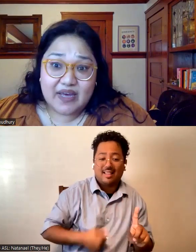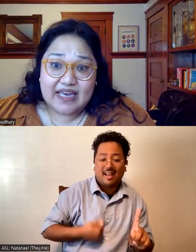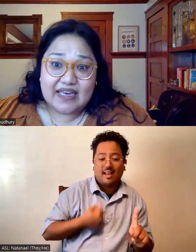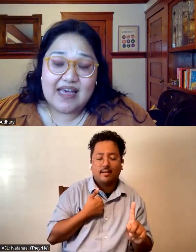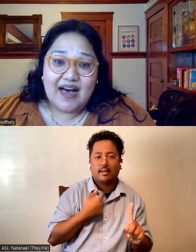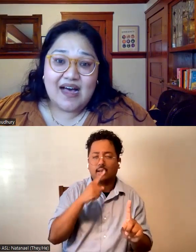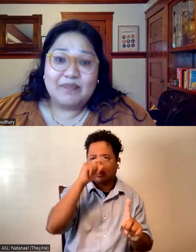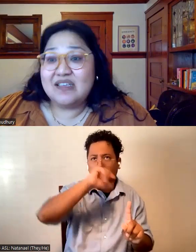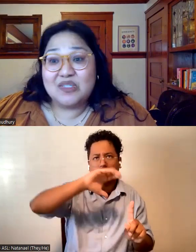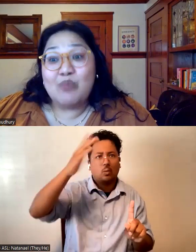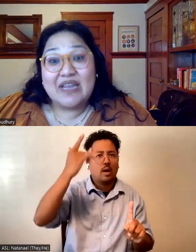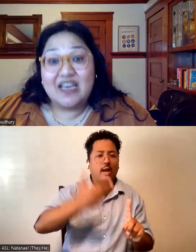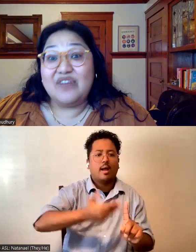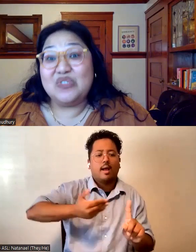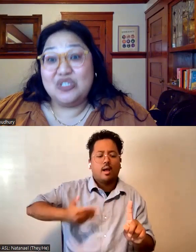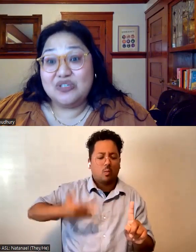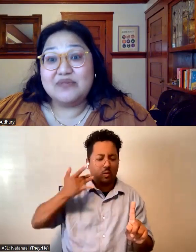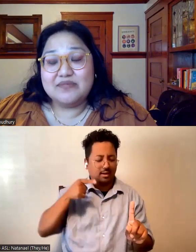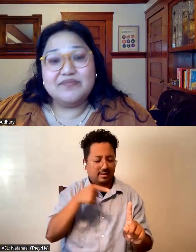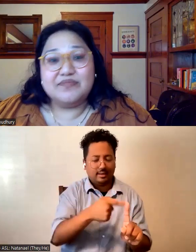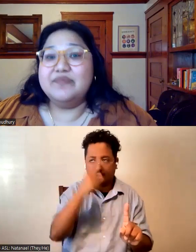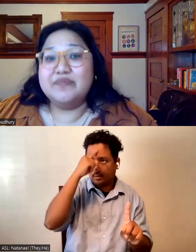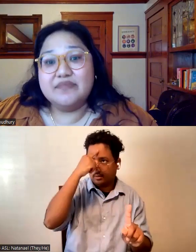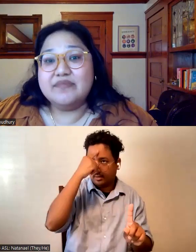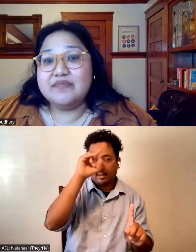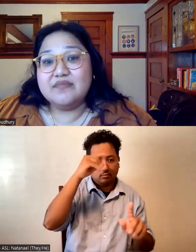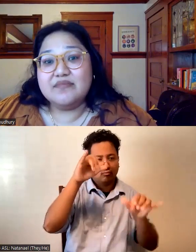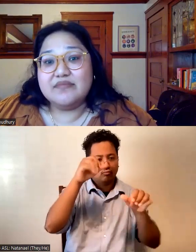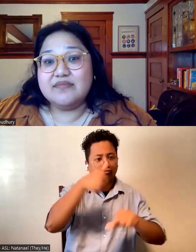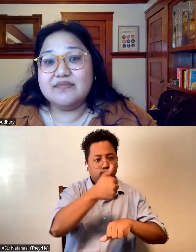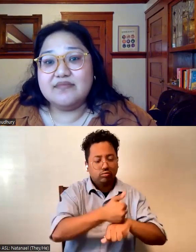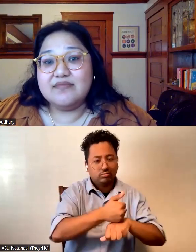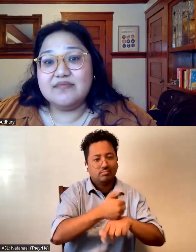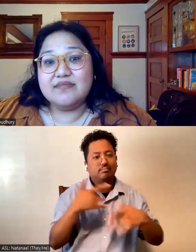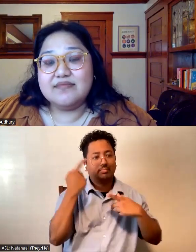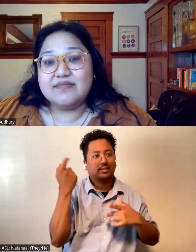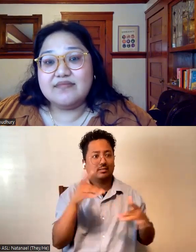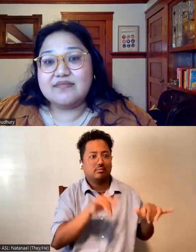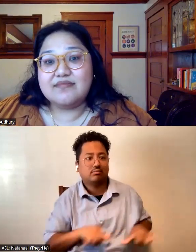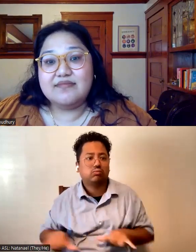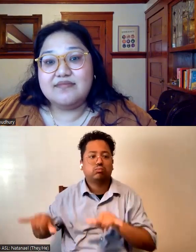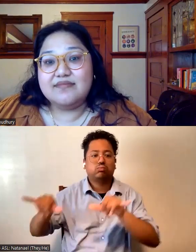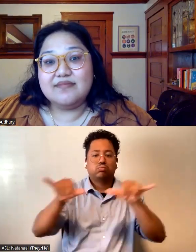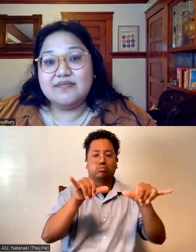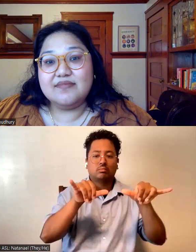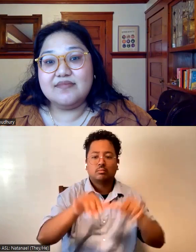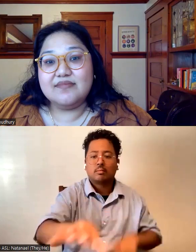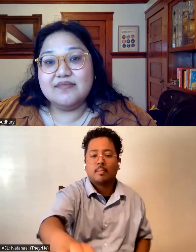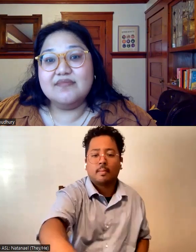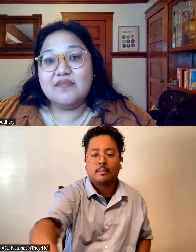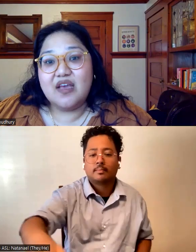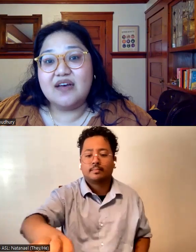this way, because so many of us do. I heard almost the identical same